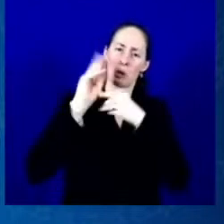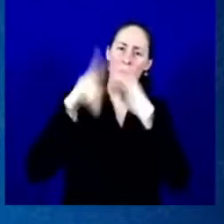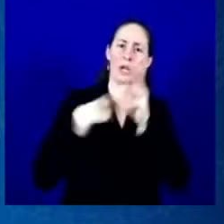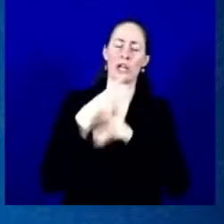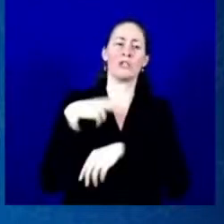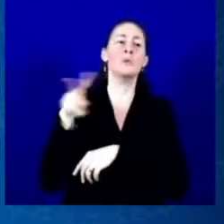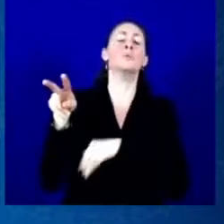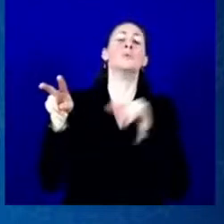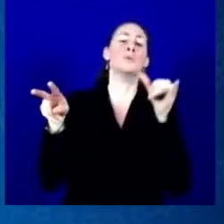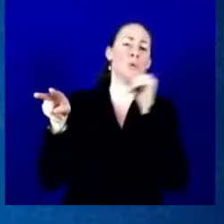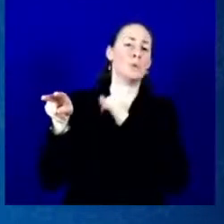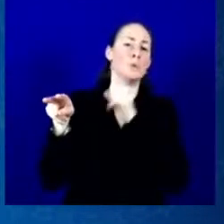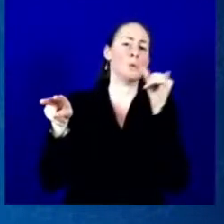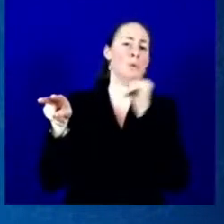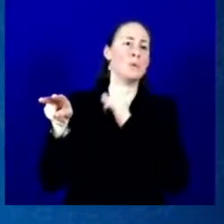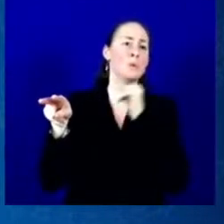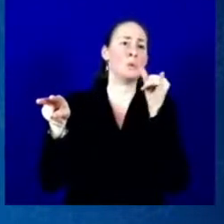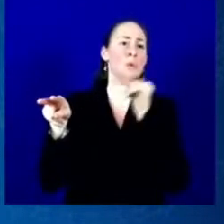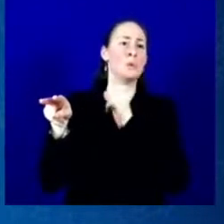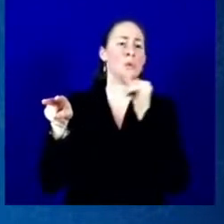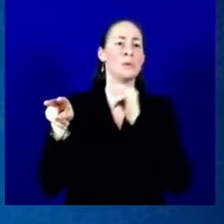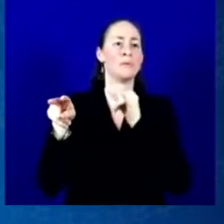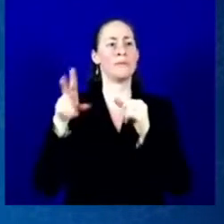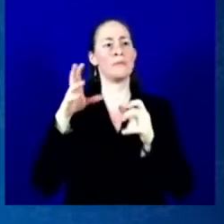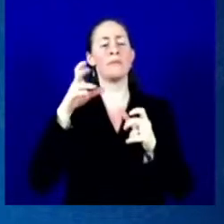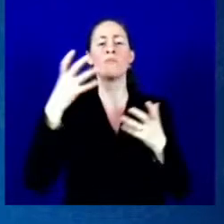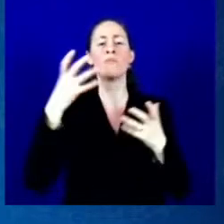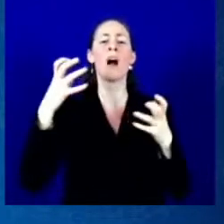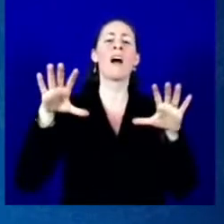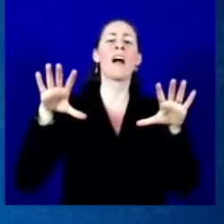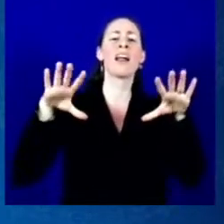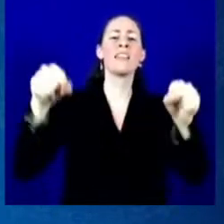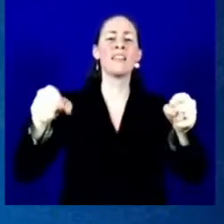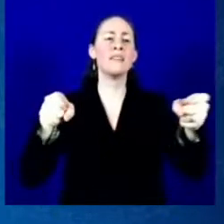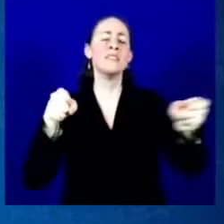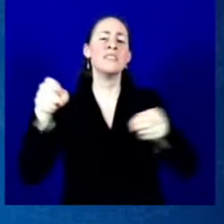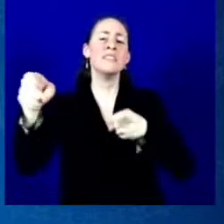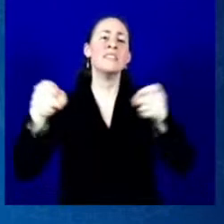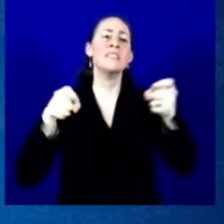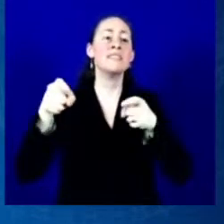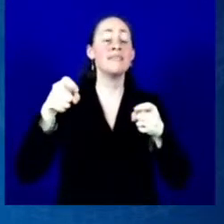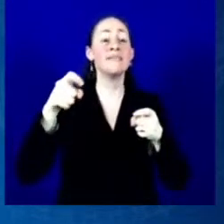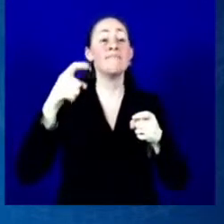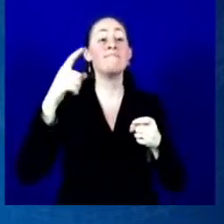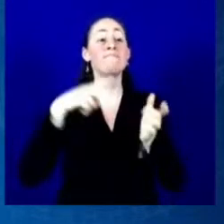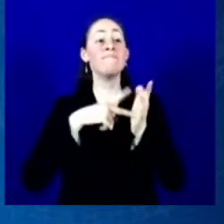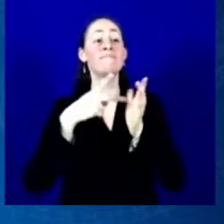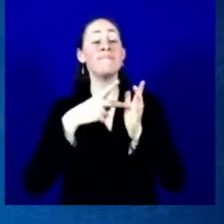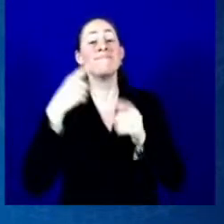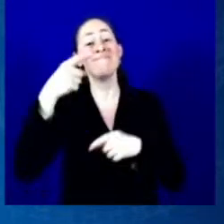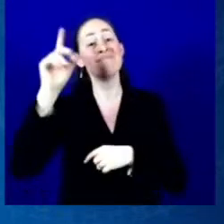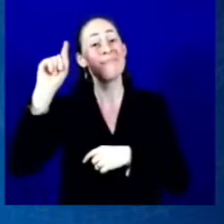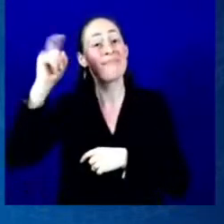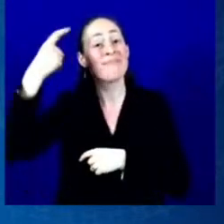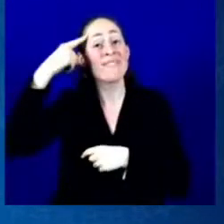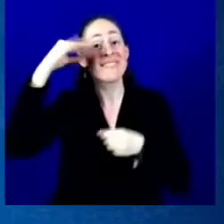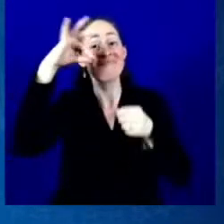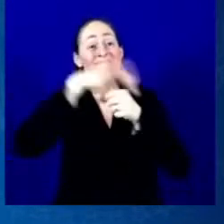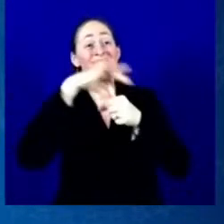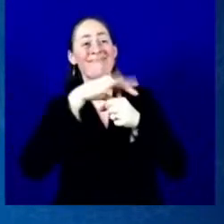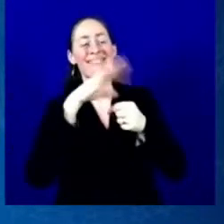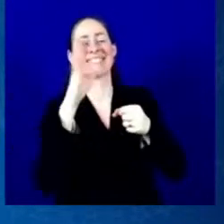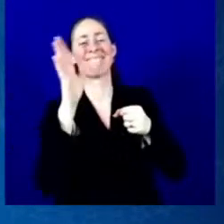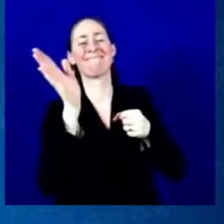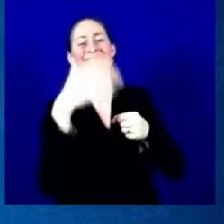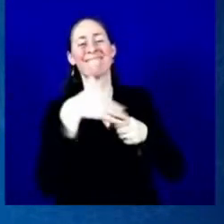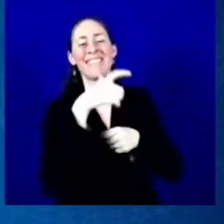autocrats, think that democracy can't compete in the 21st century with autocracies because it takes too long